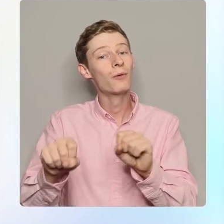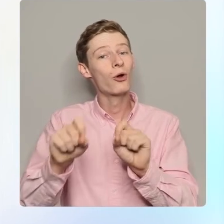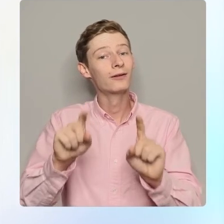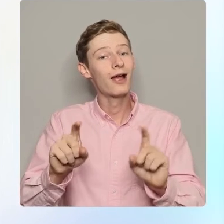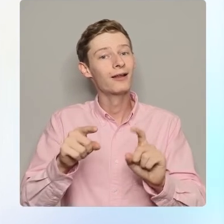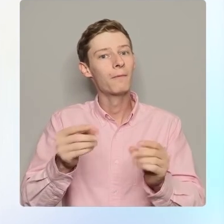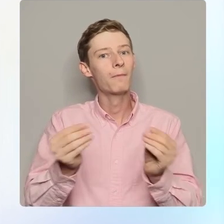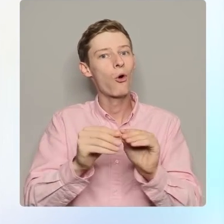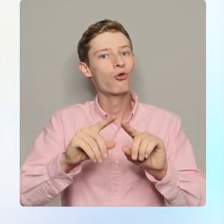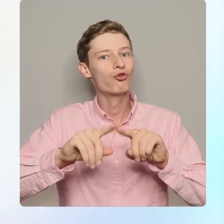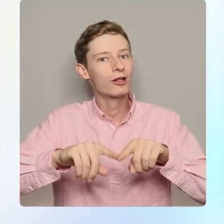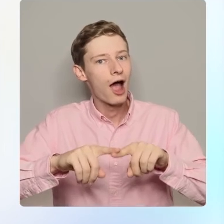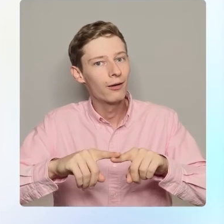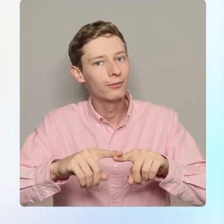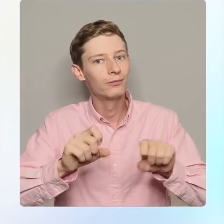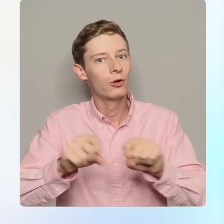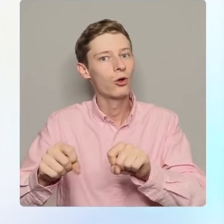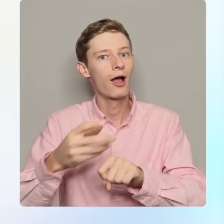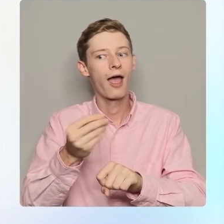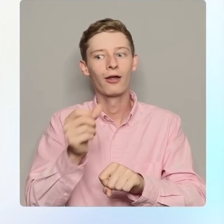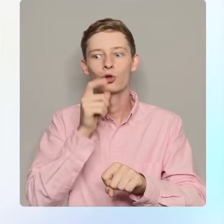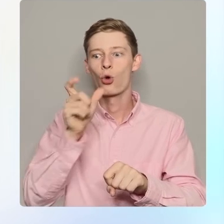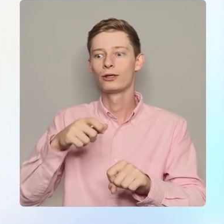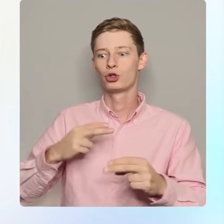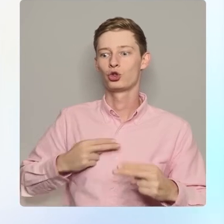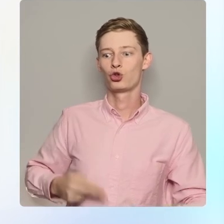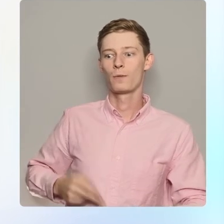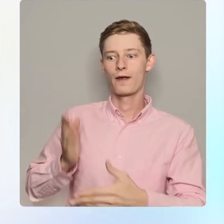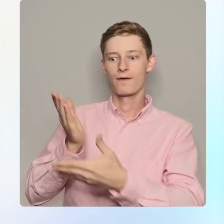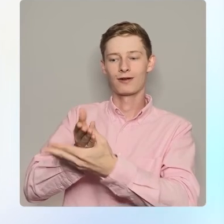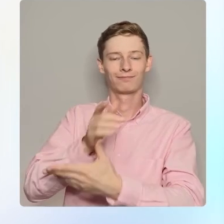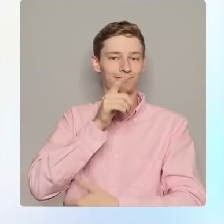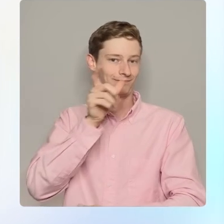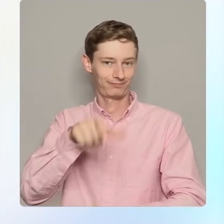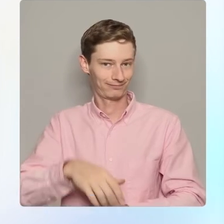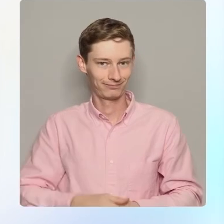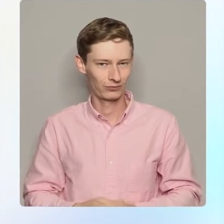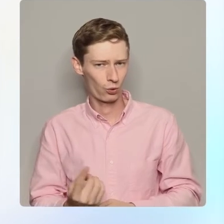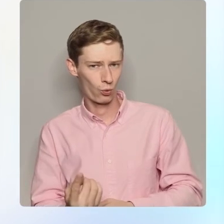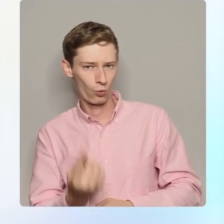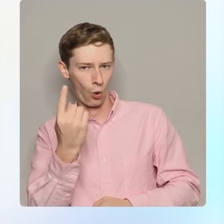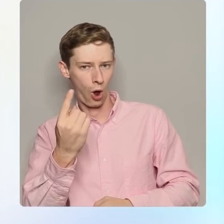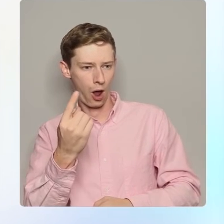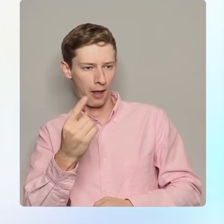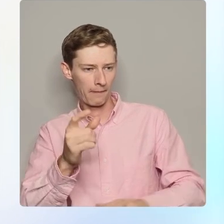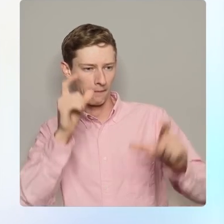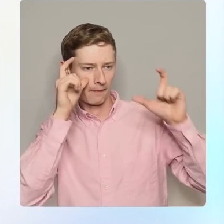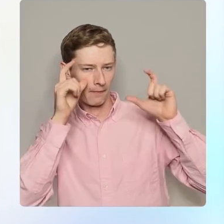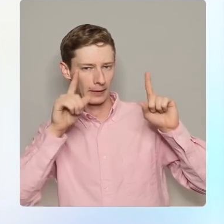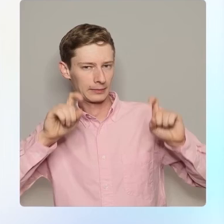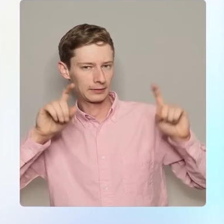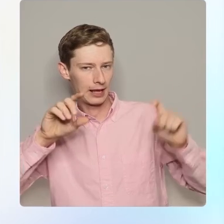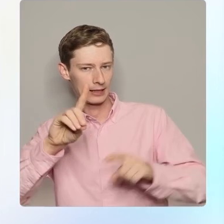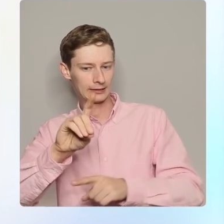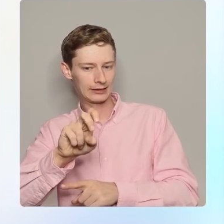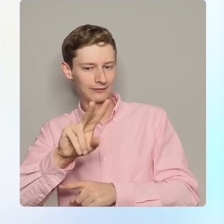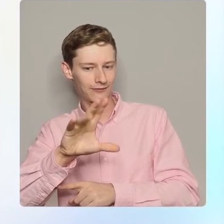your test. You don't have to put the headset on, and you don't even need to be physically present with the